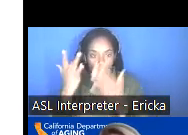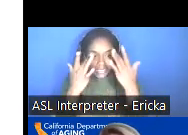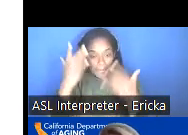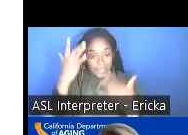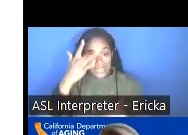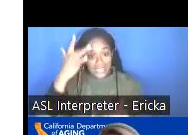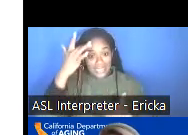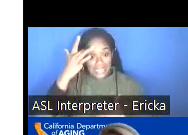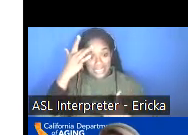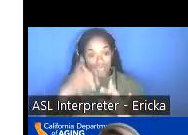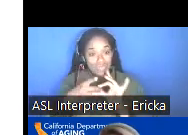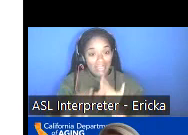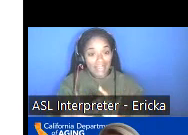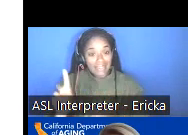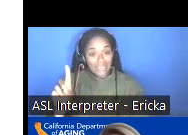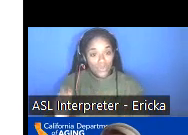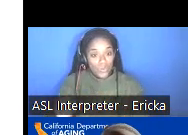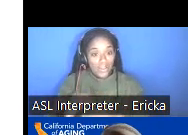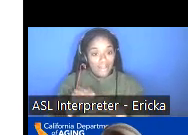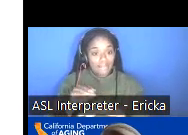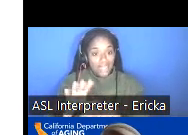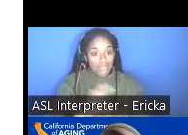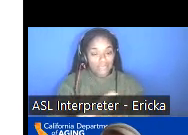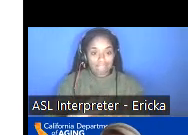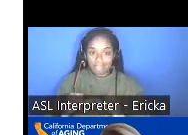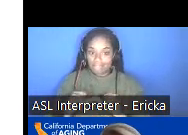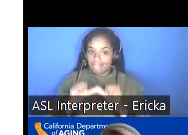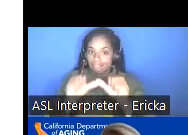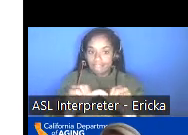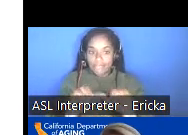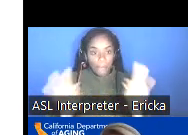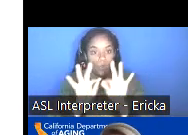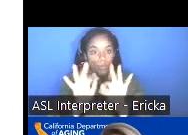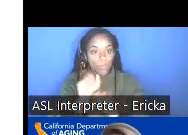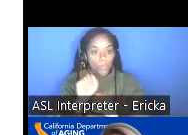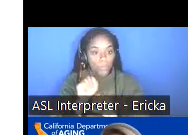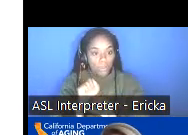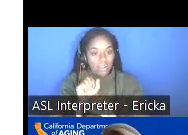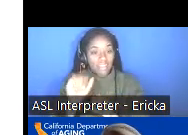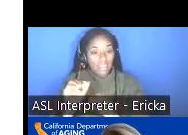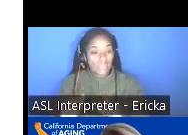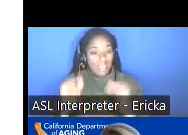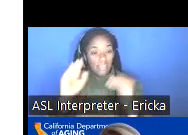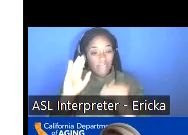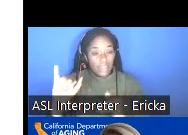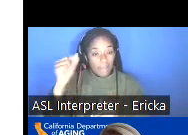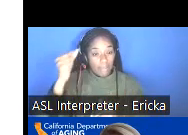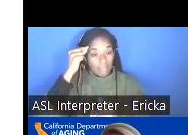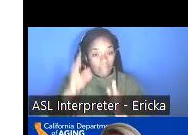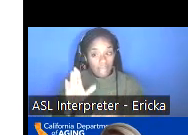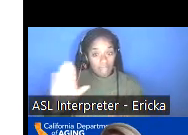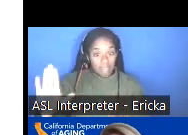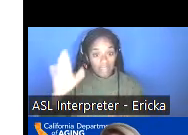and related disorders advisory committee has continued the important work that was elevated by the governor's Alzheimer's